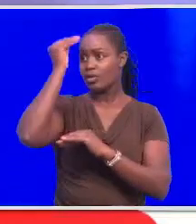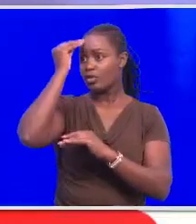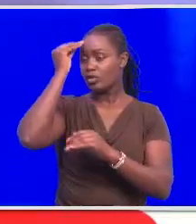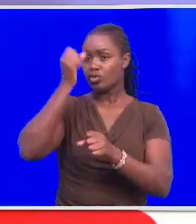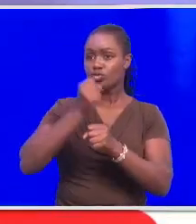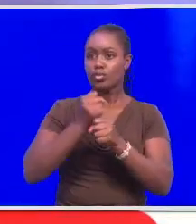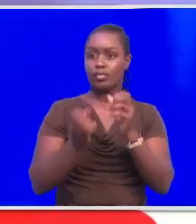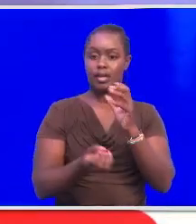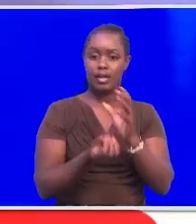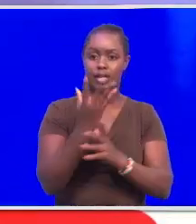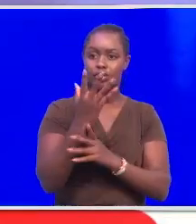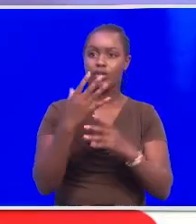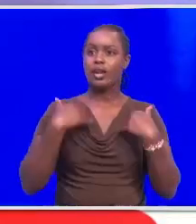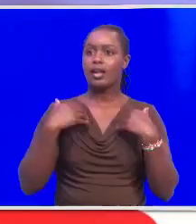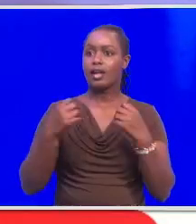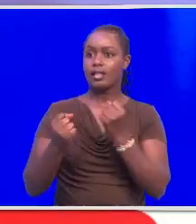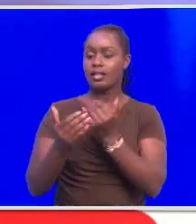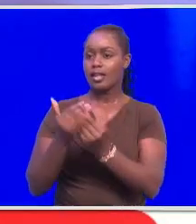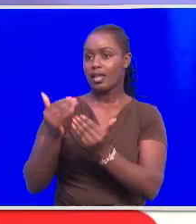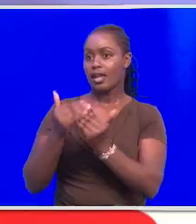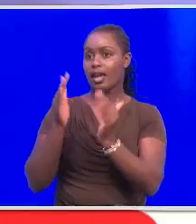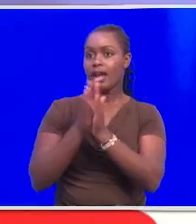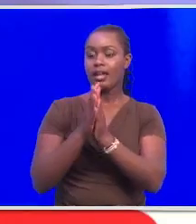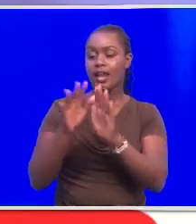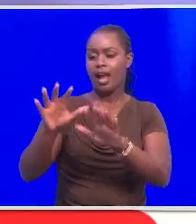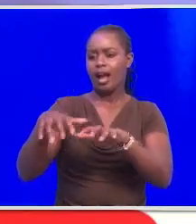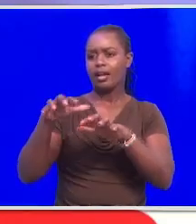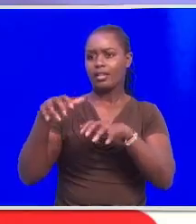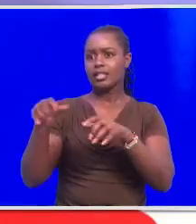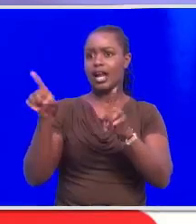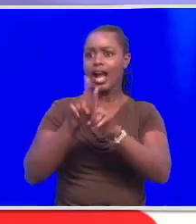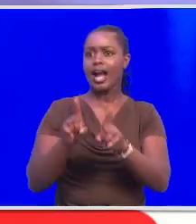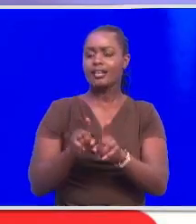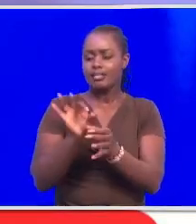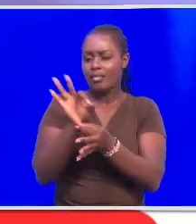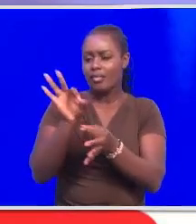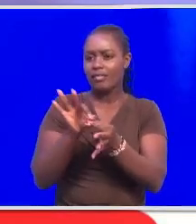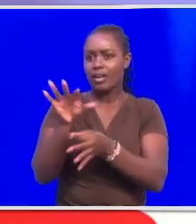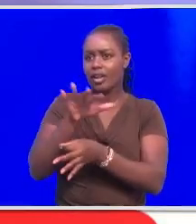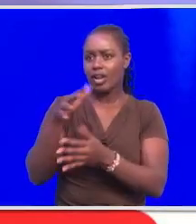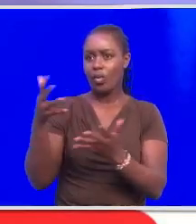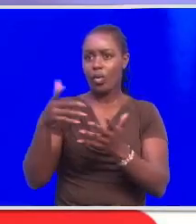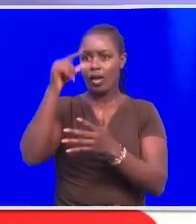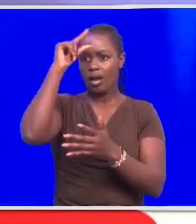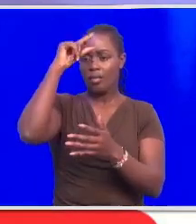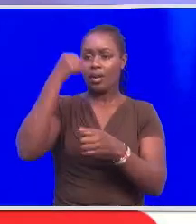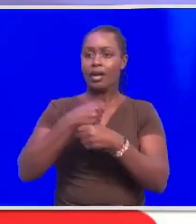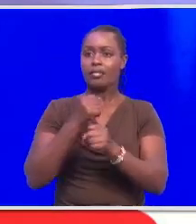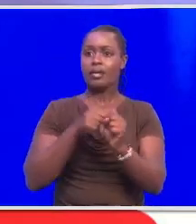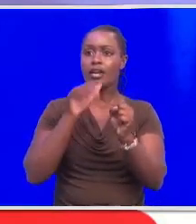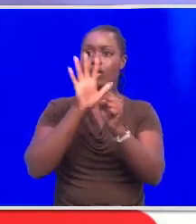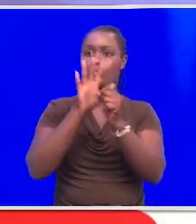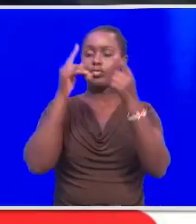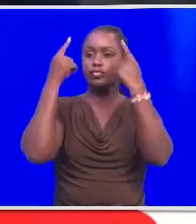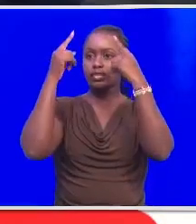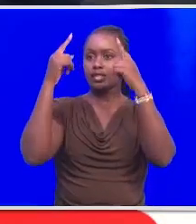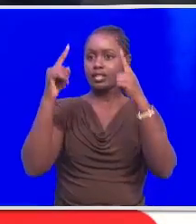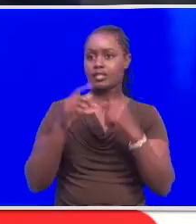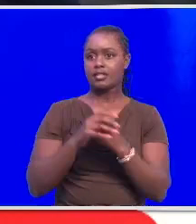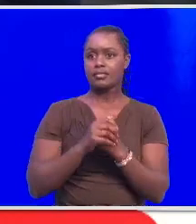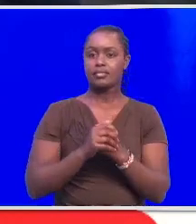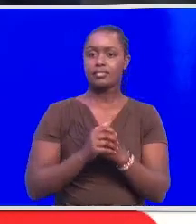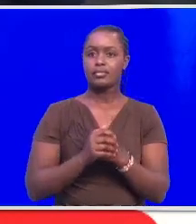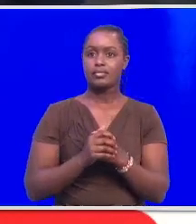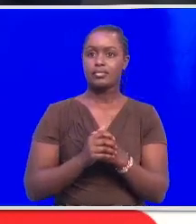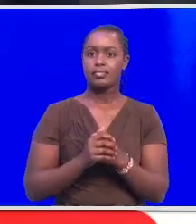creation, healthcare, and agriculture as the key areas that the government has made tremendous success in.